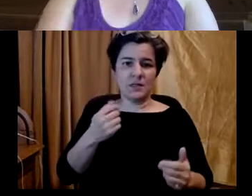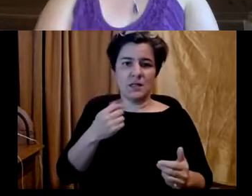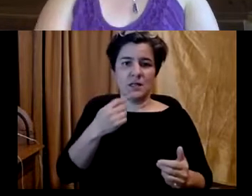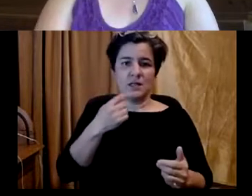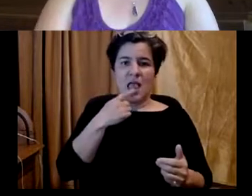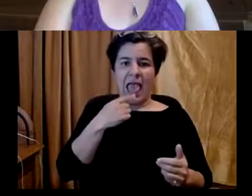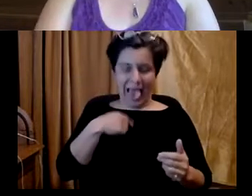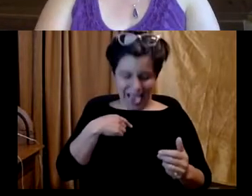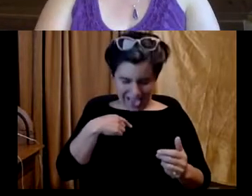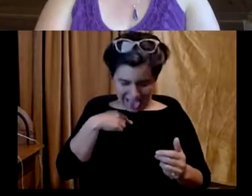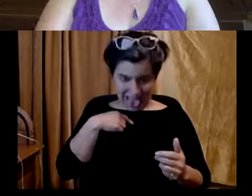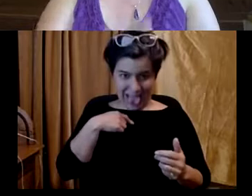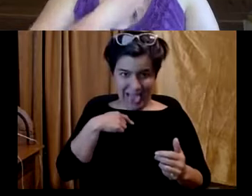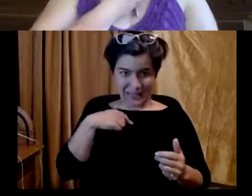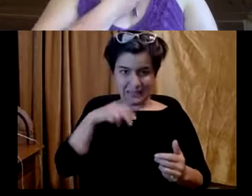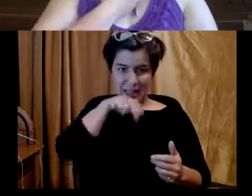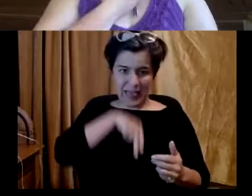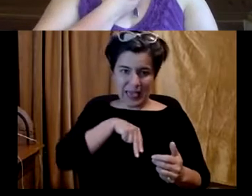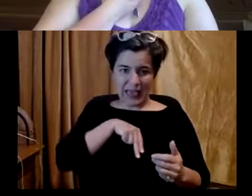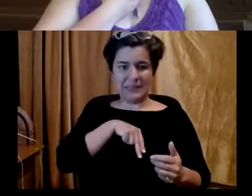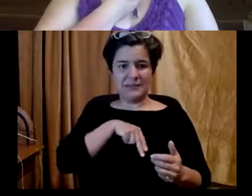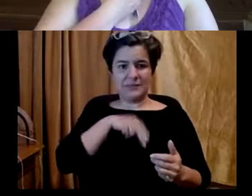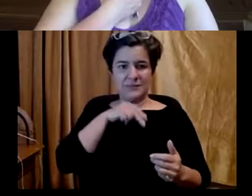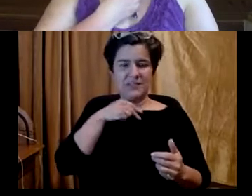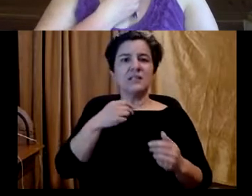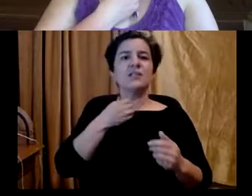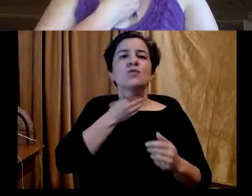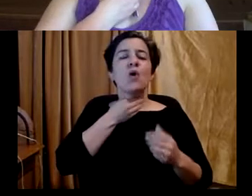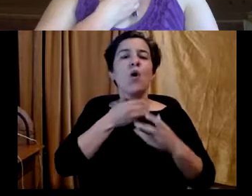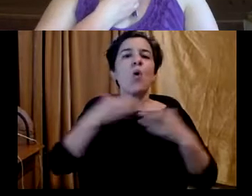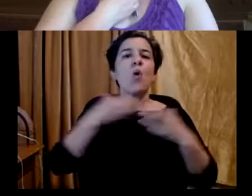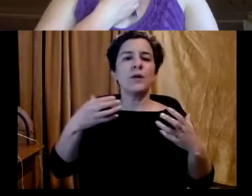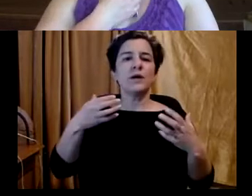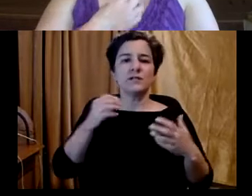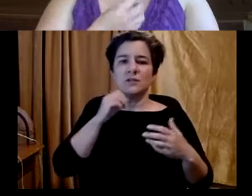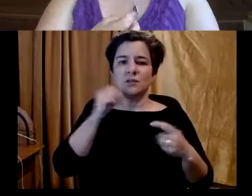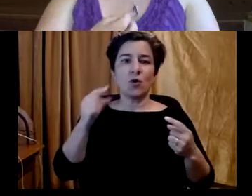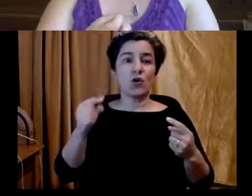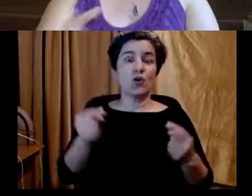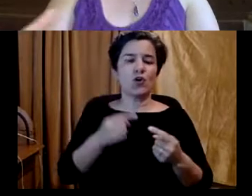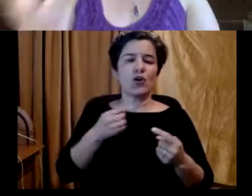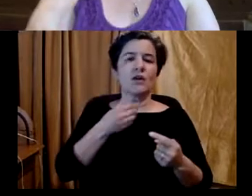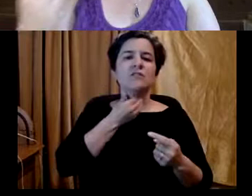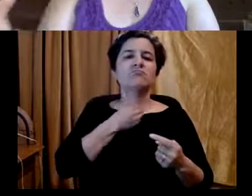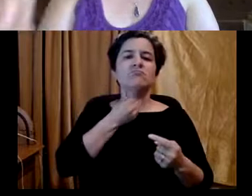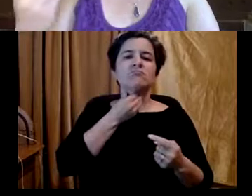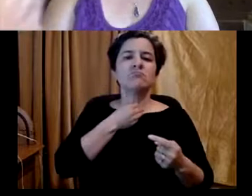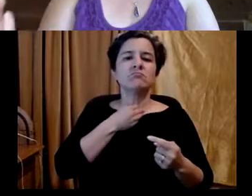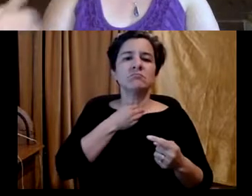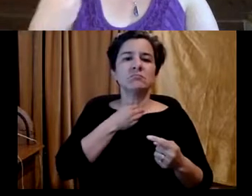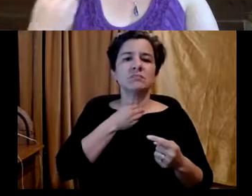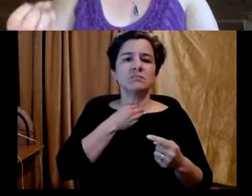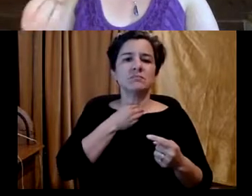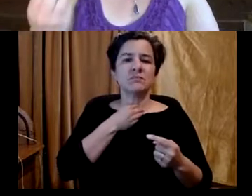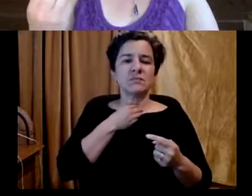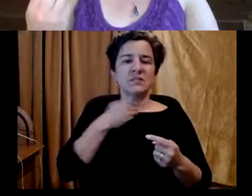chin. And you want to hold your throat open while you do it, so you don't hurt your vocal cords. Right. And so just that he keeps calling and thinking about